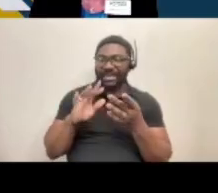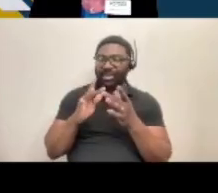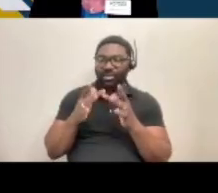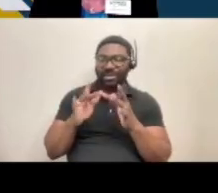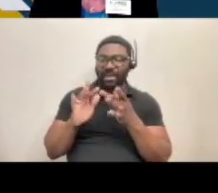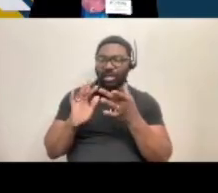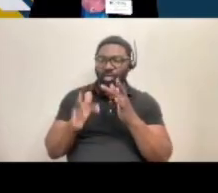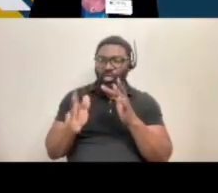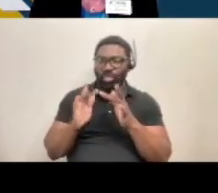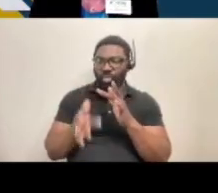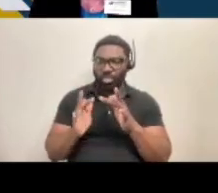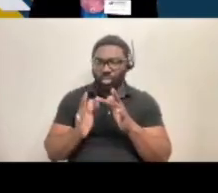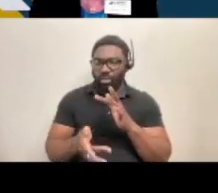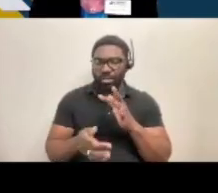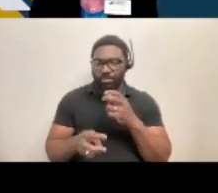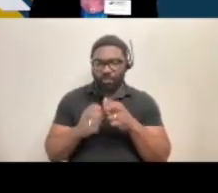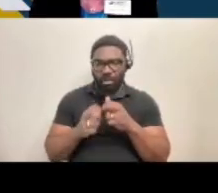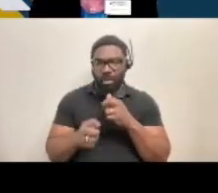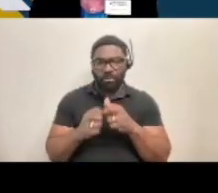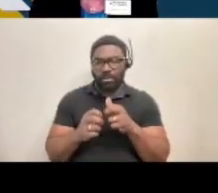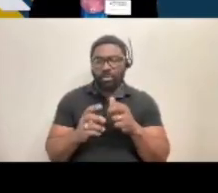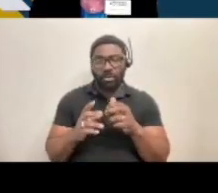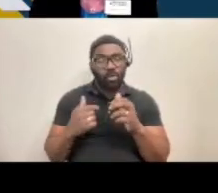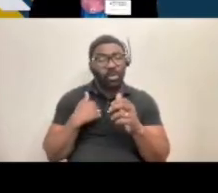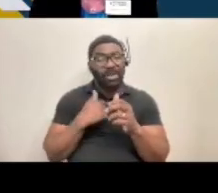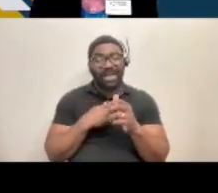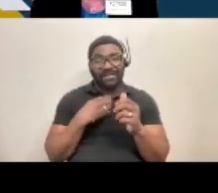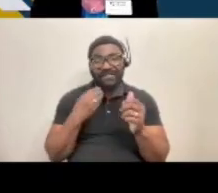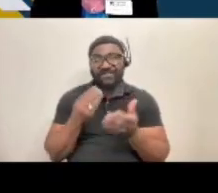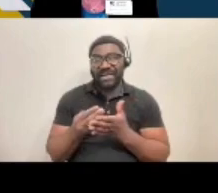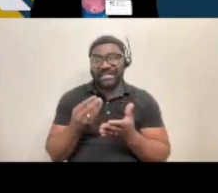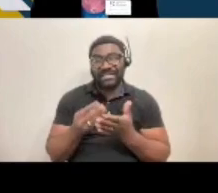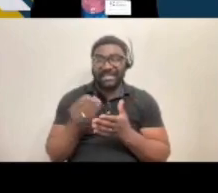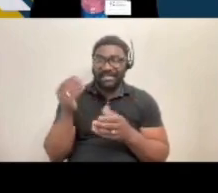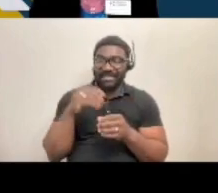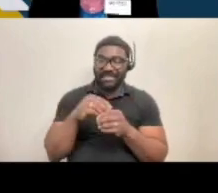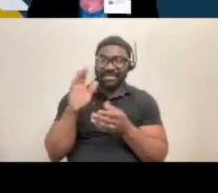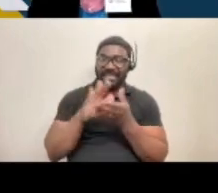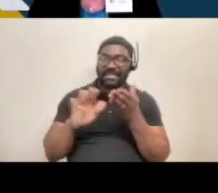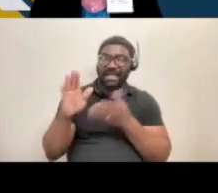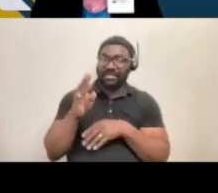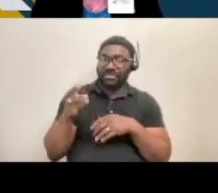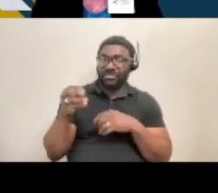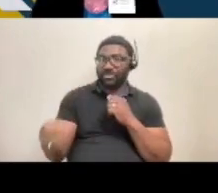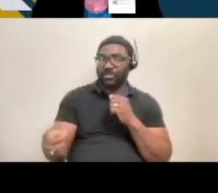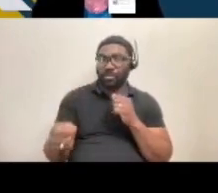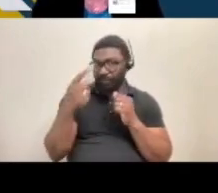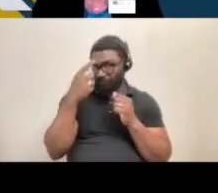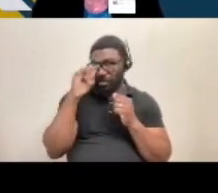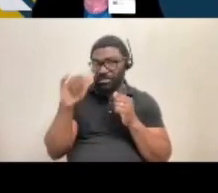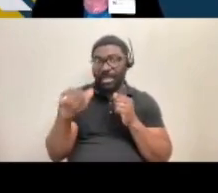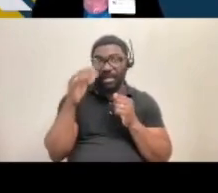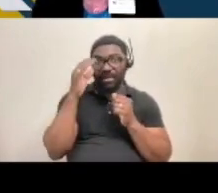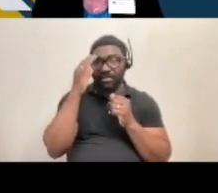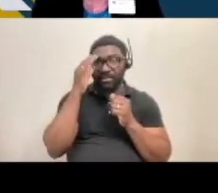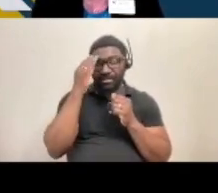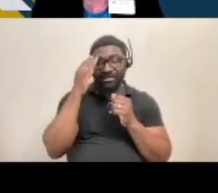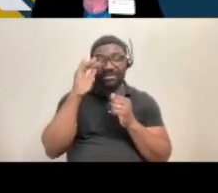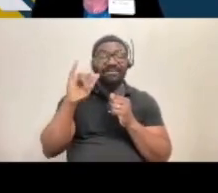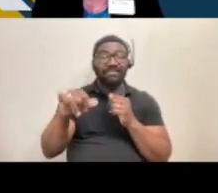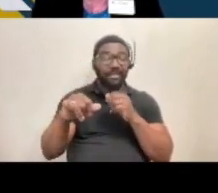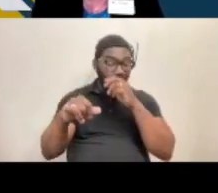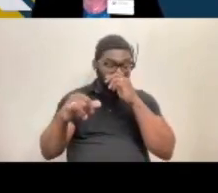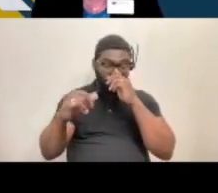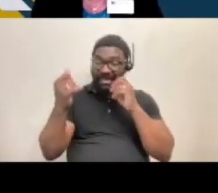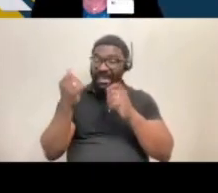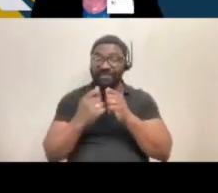these different things that we have funding at colleges that can support that. And, that's sometimes everybody has